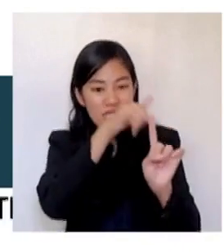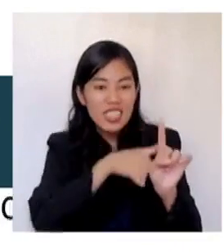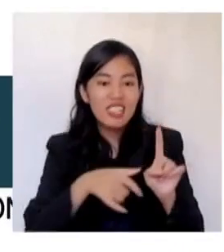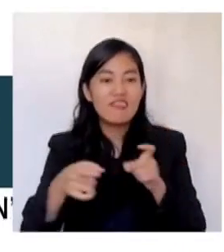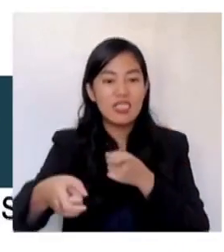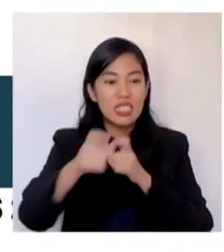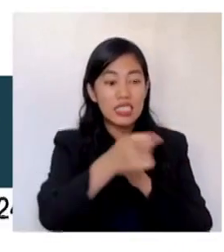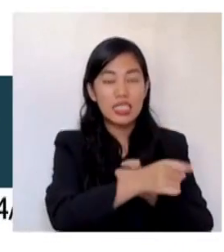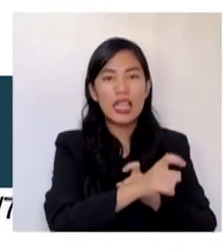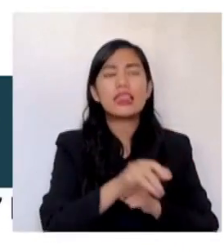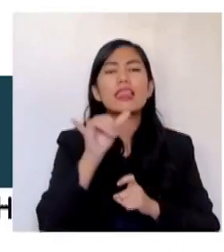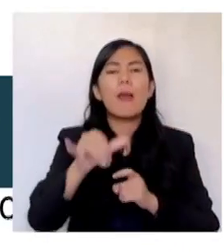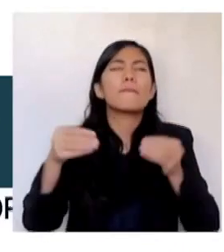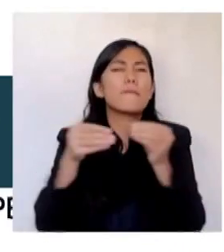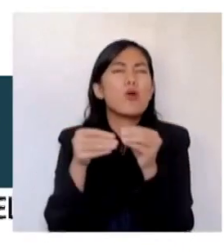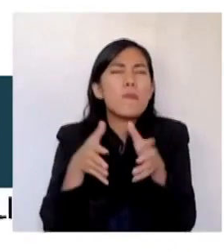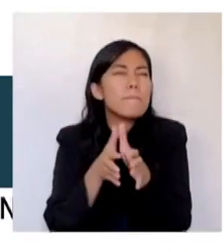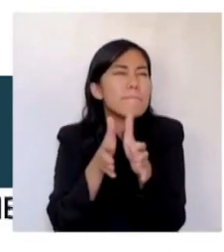It's a bigger